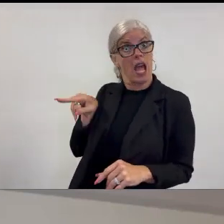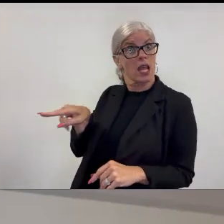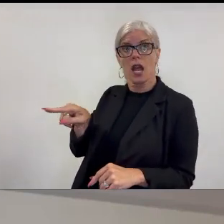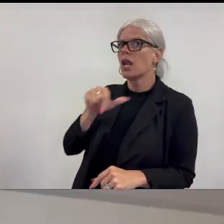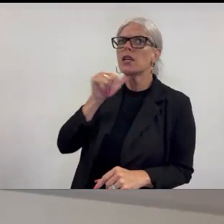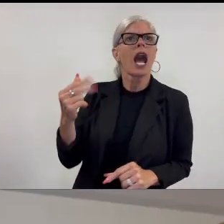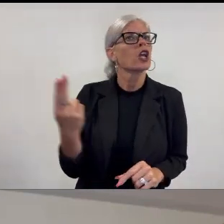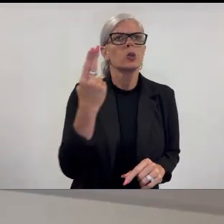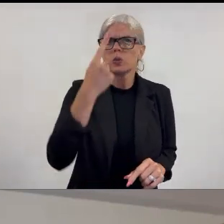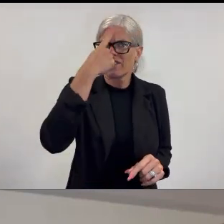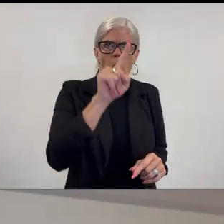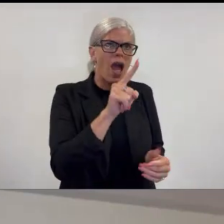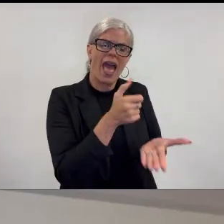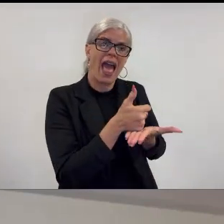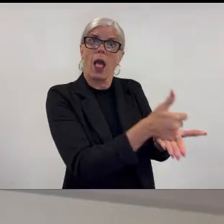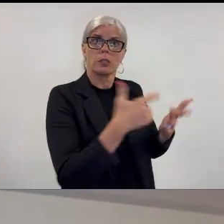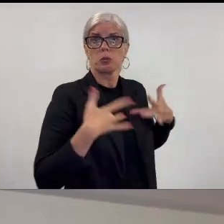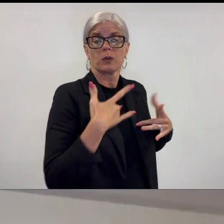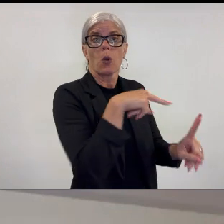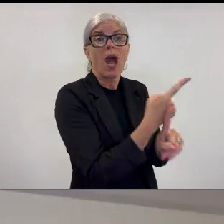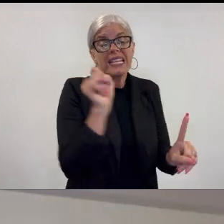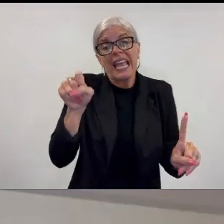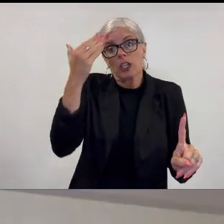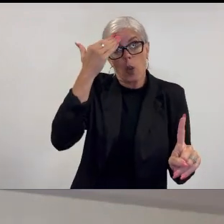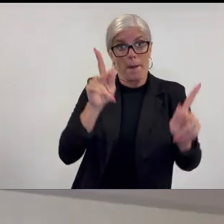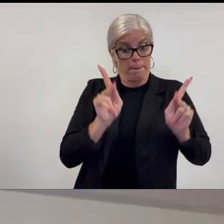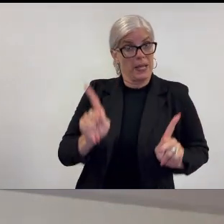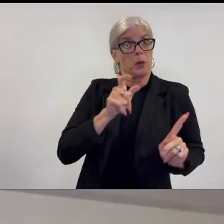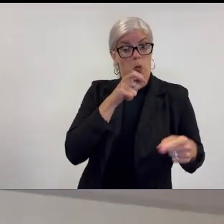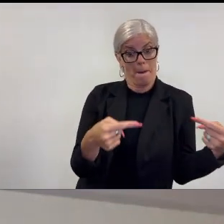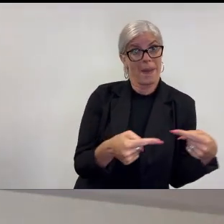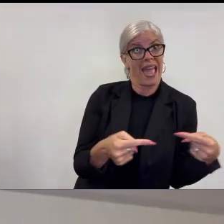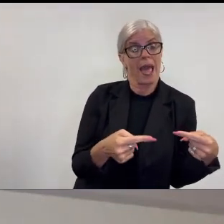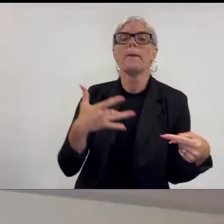antidepressants are being at smaller doses than the FDA approval for